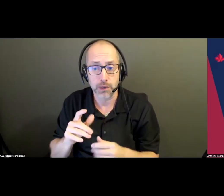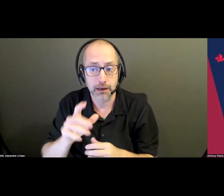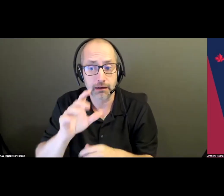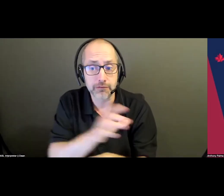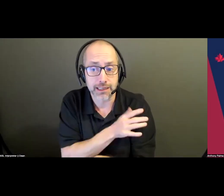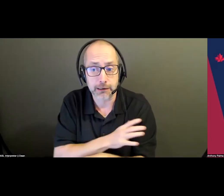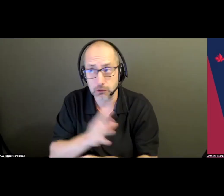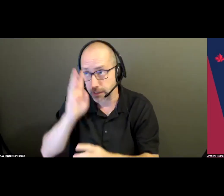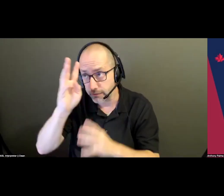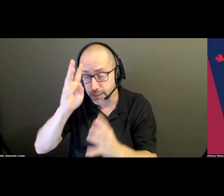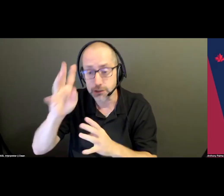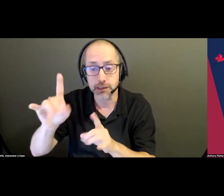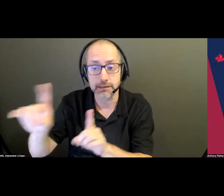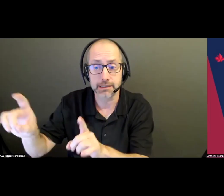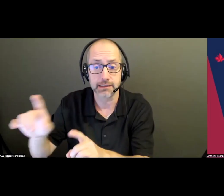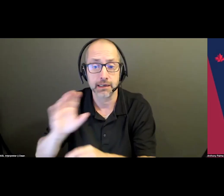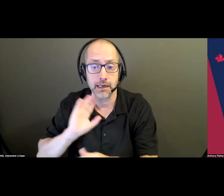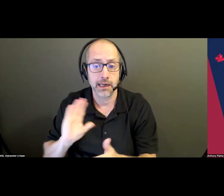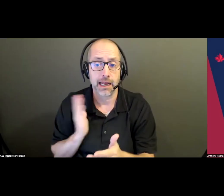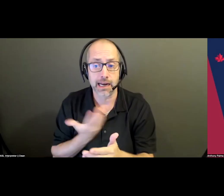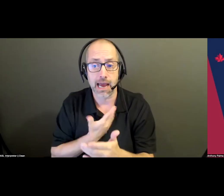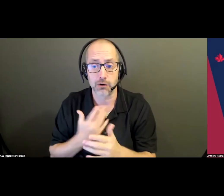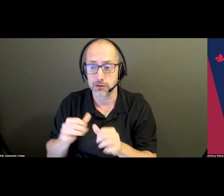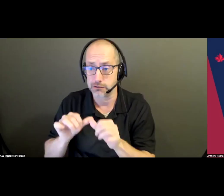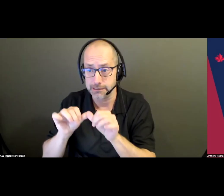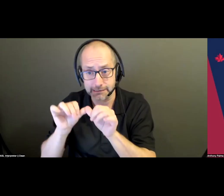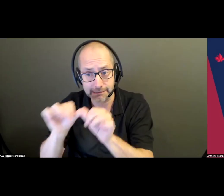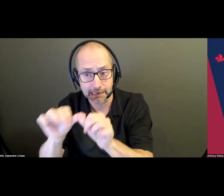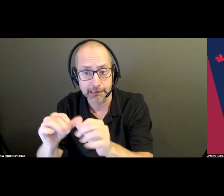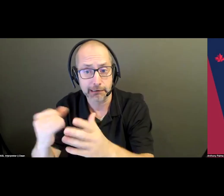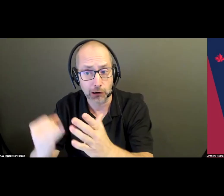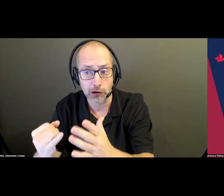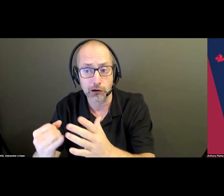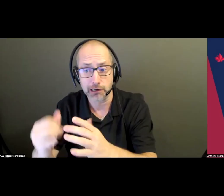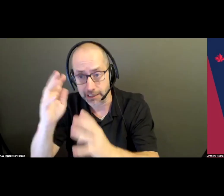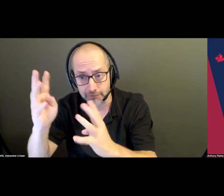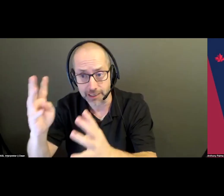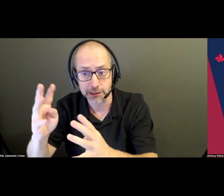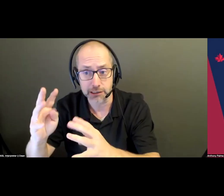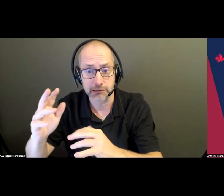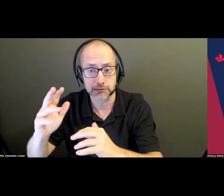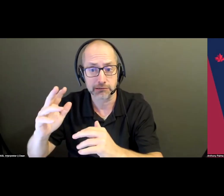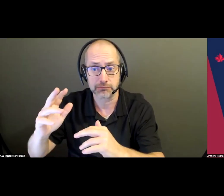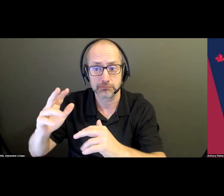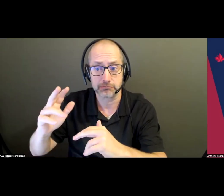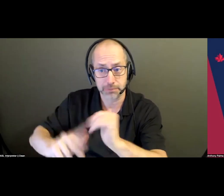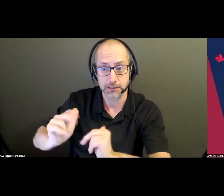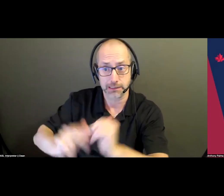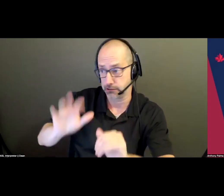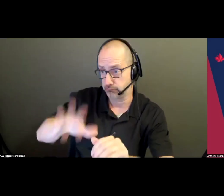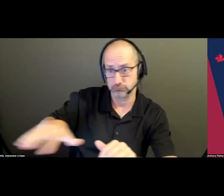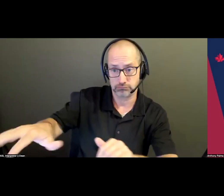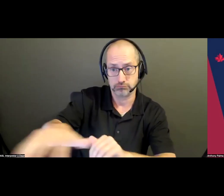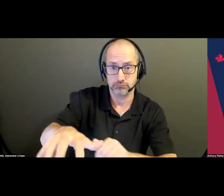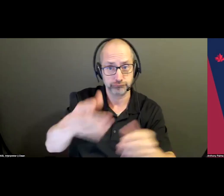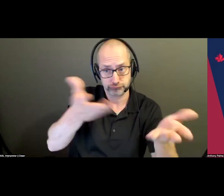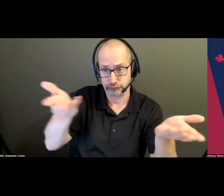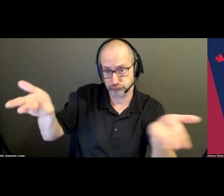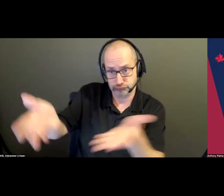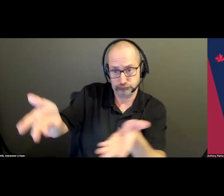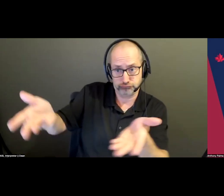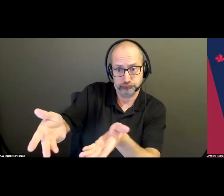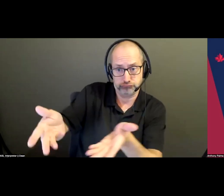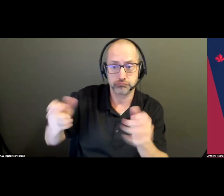access to our state-of-the-art simulation facilities. In addition to that, we have access to a wide range